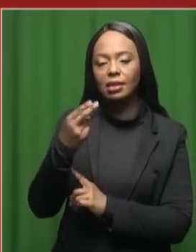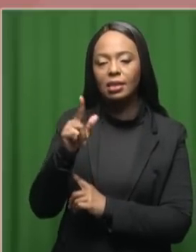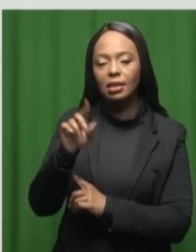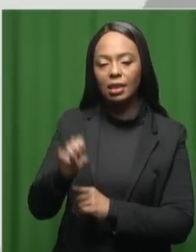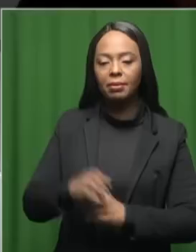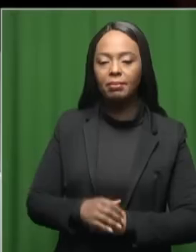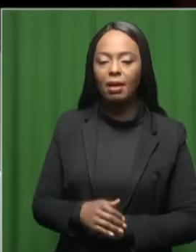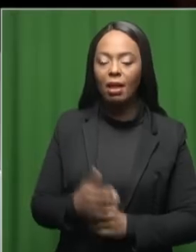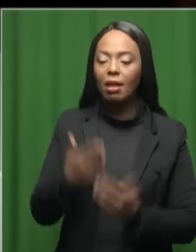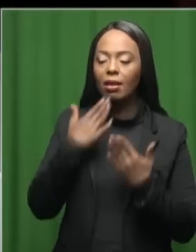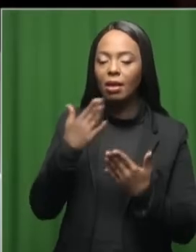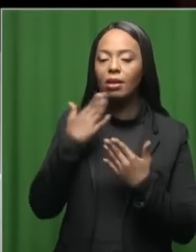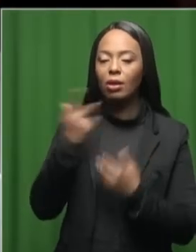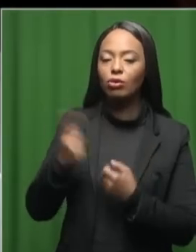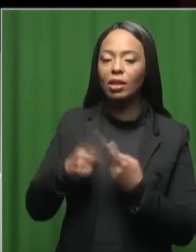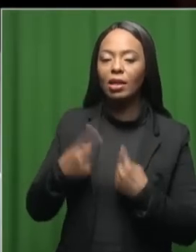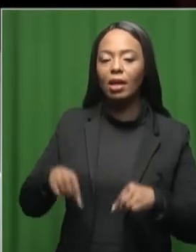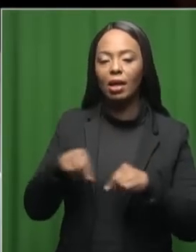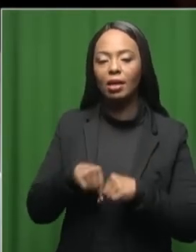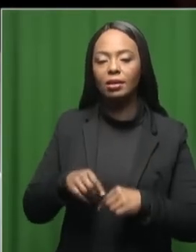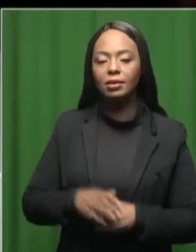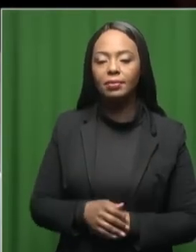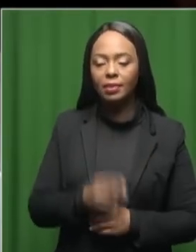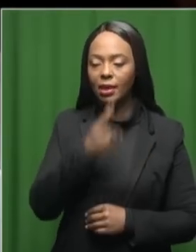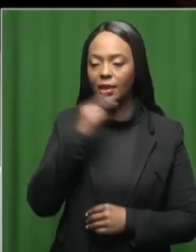Minister, thanks for joining us. Good to have you on the show.